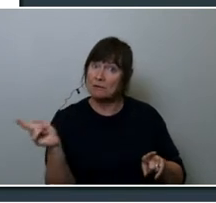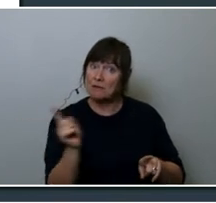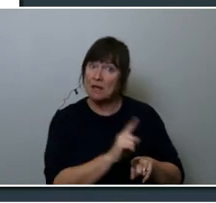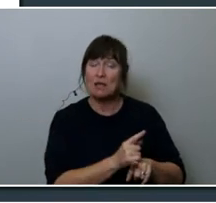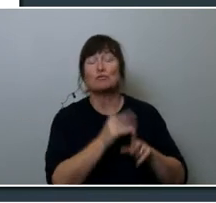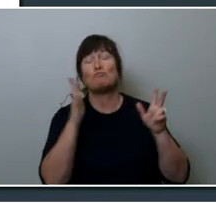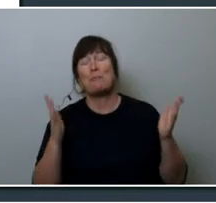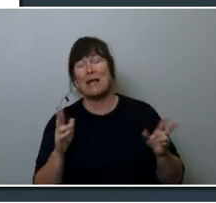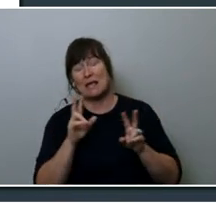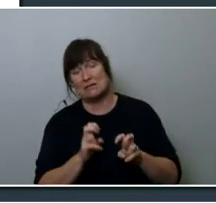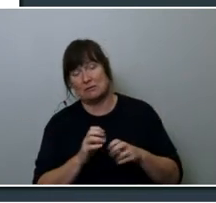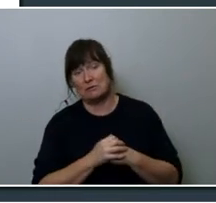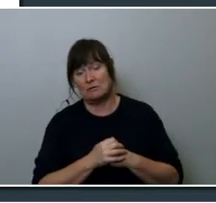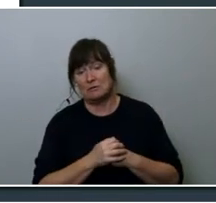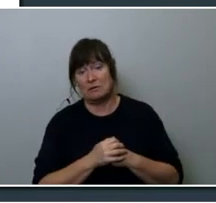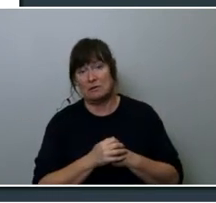real issue.